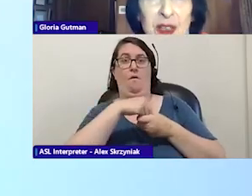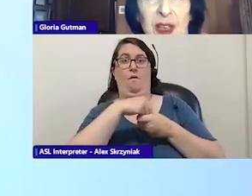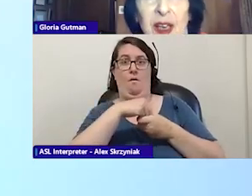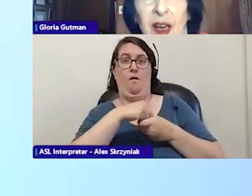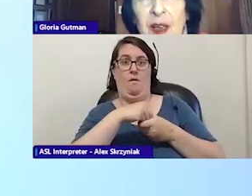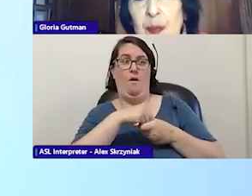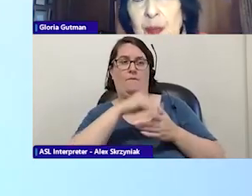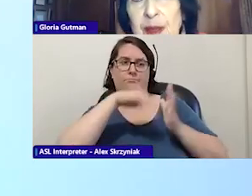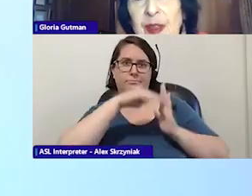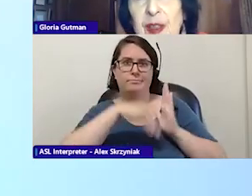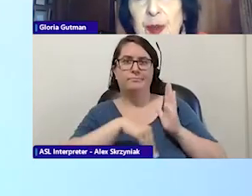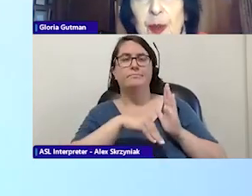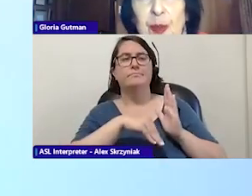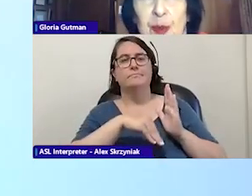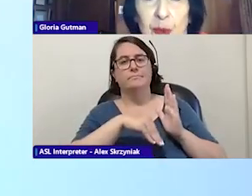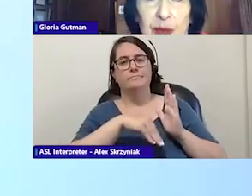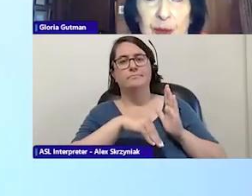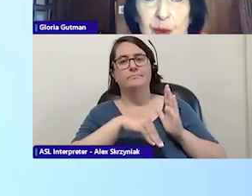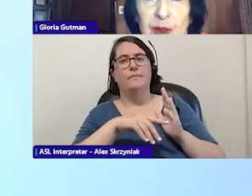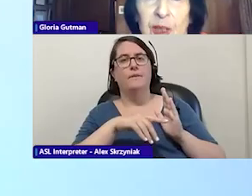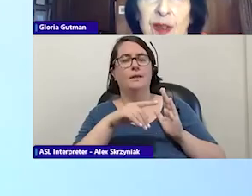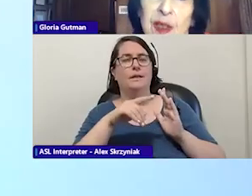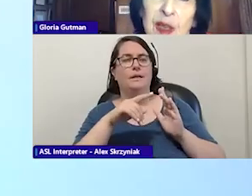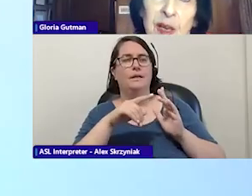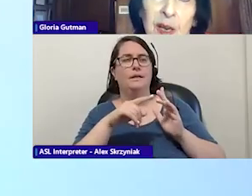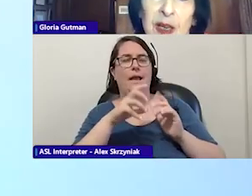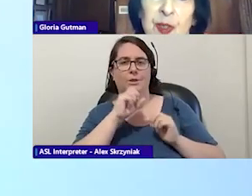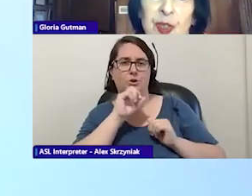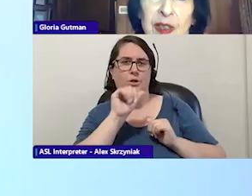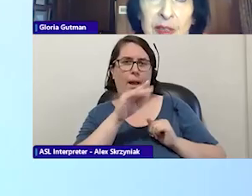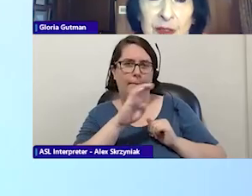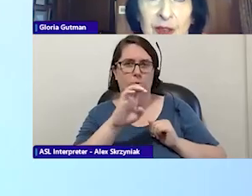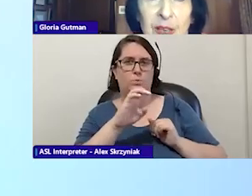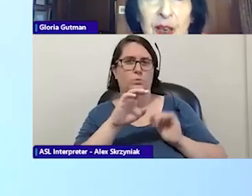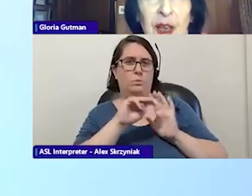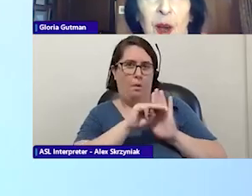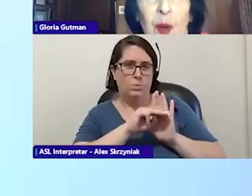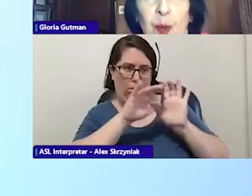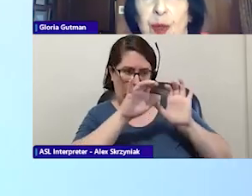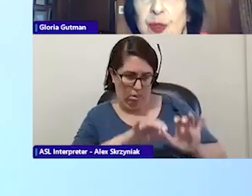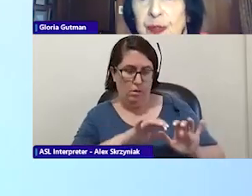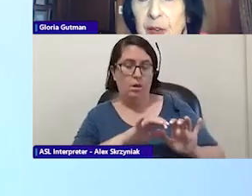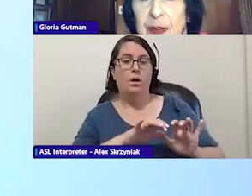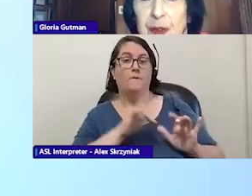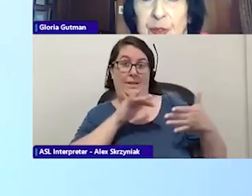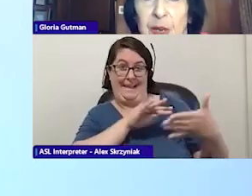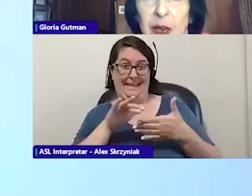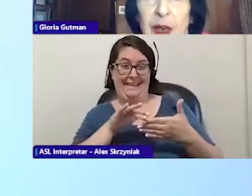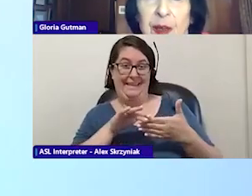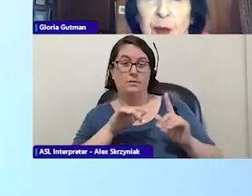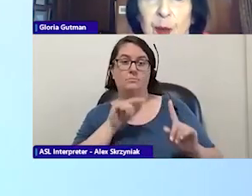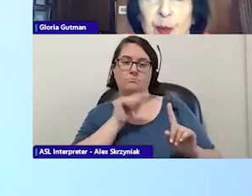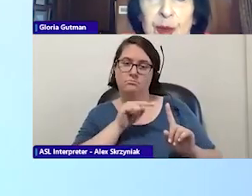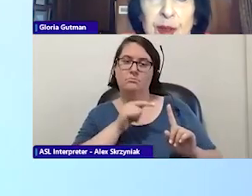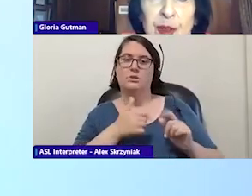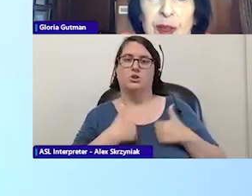filled out completed the elder abuse module in the CLSA, were survivors